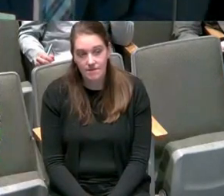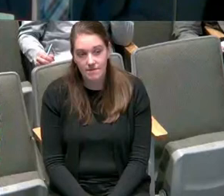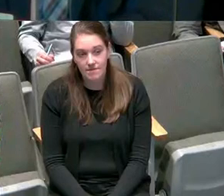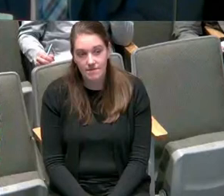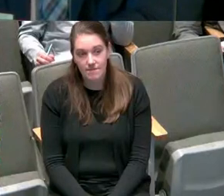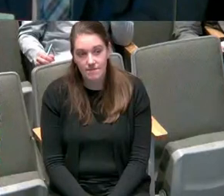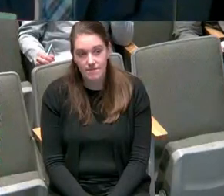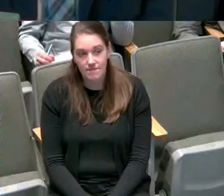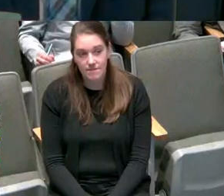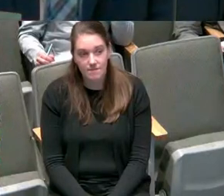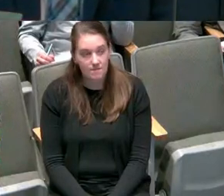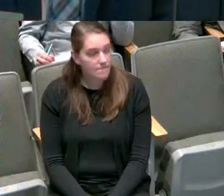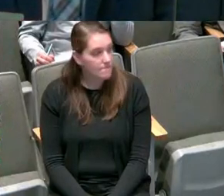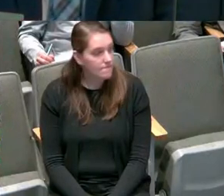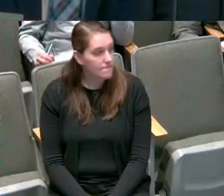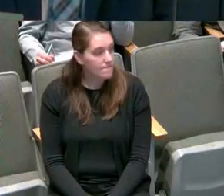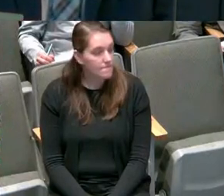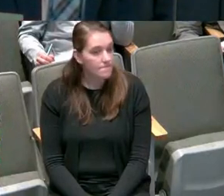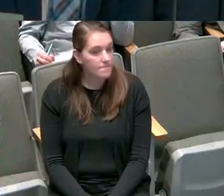is there a presentation